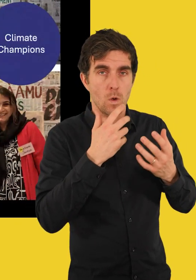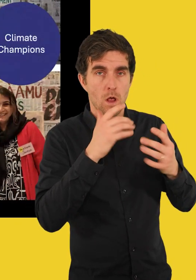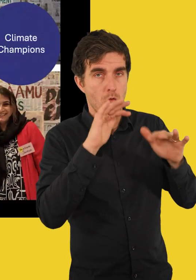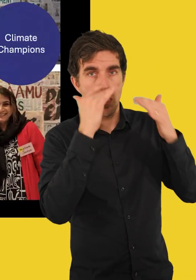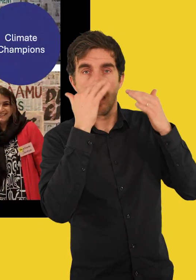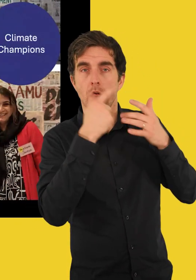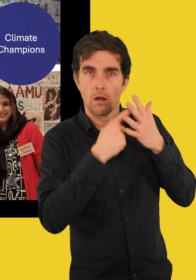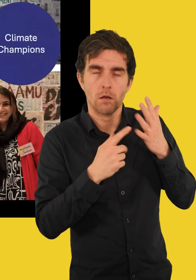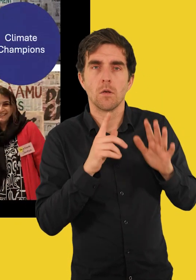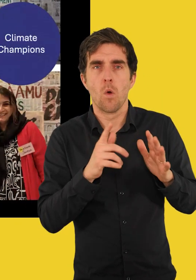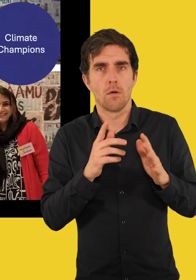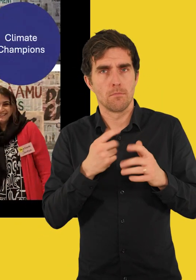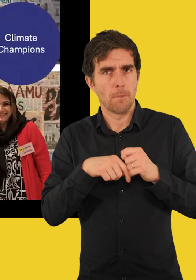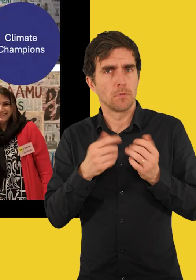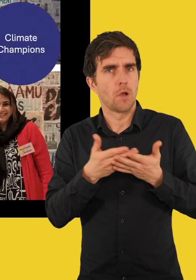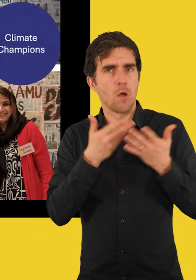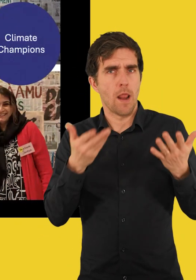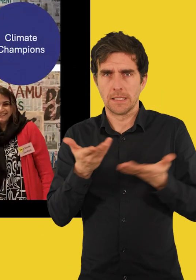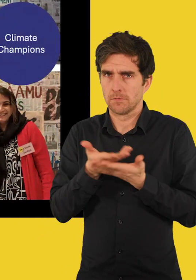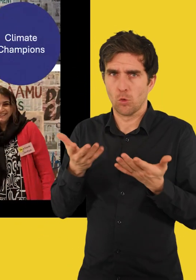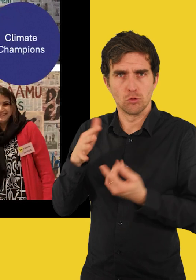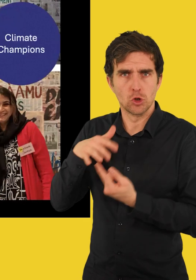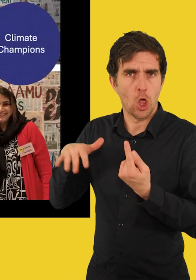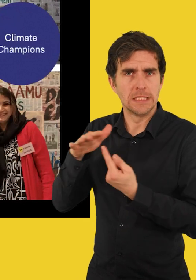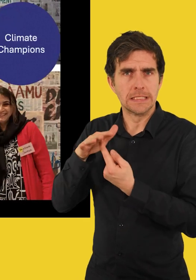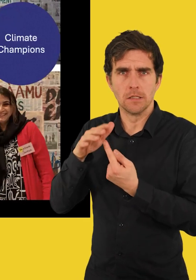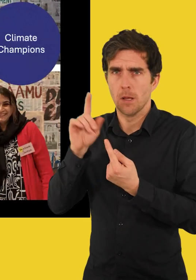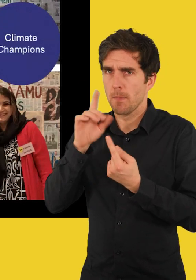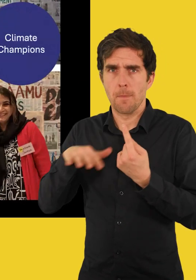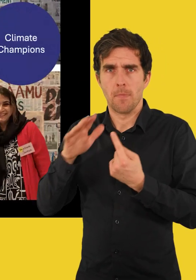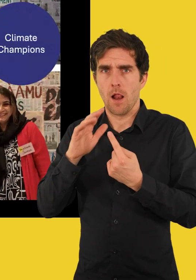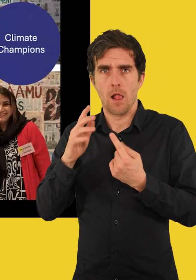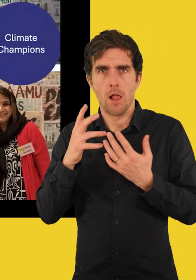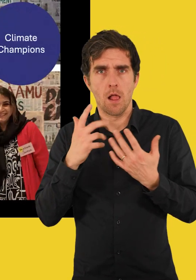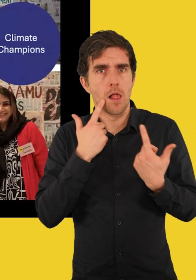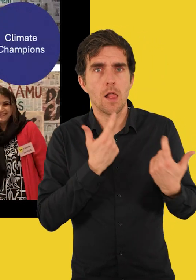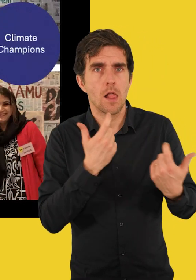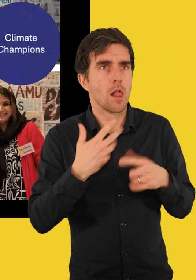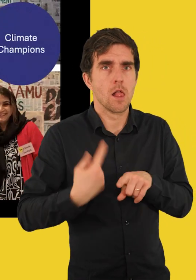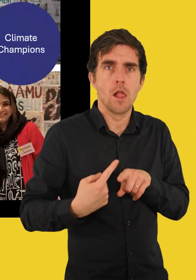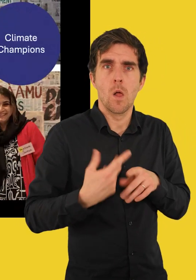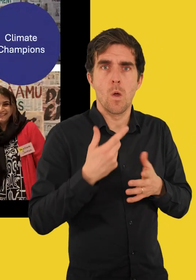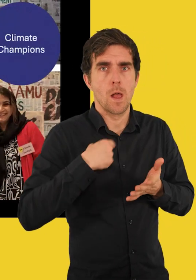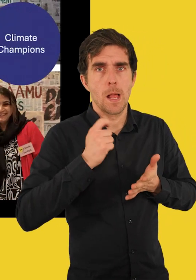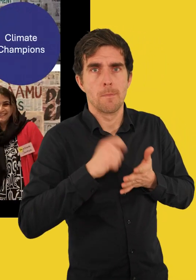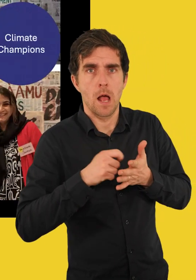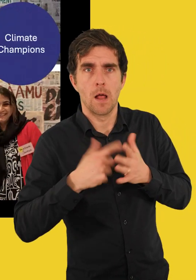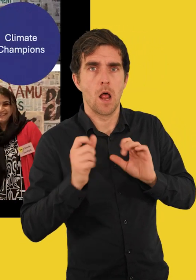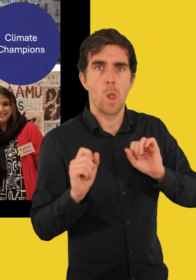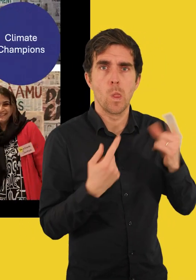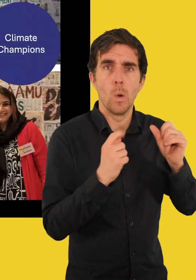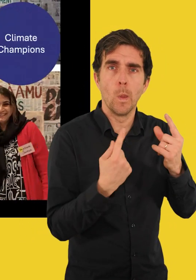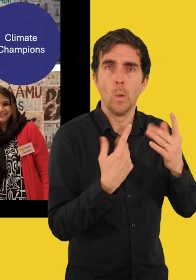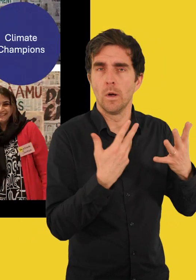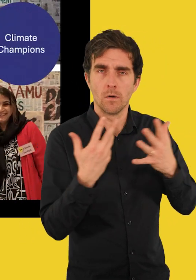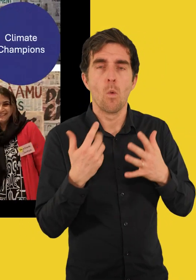to inequalities in the societies and people running after fast fashion or buy and throw away culture.